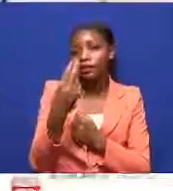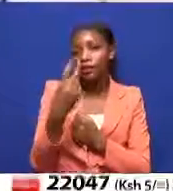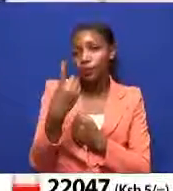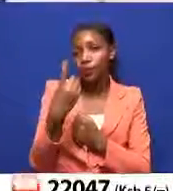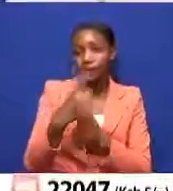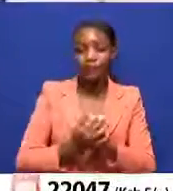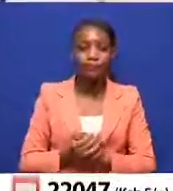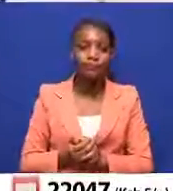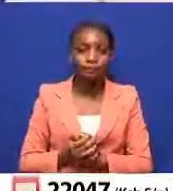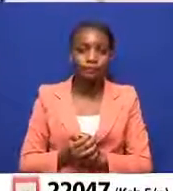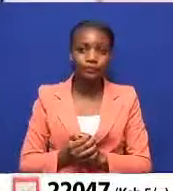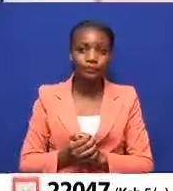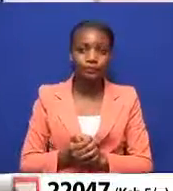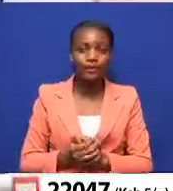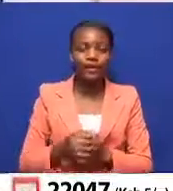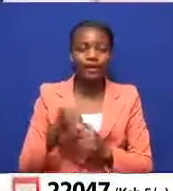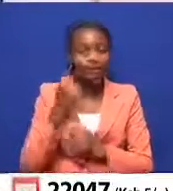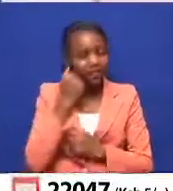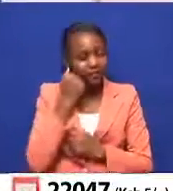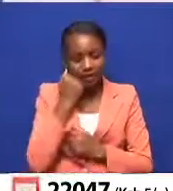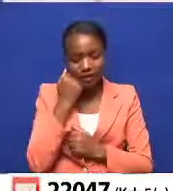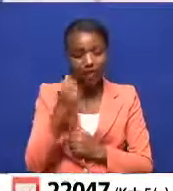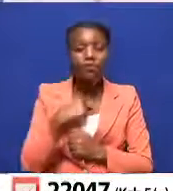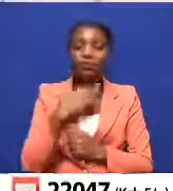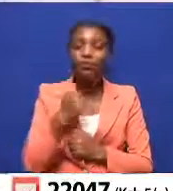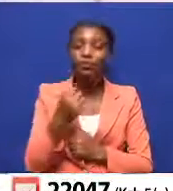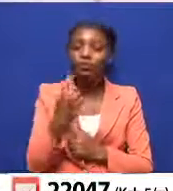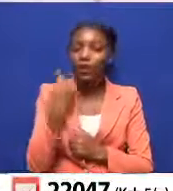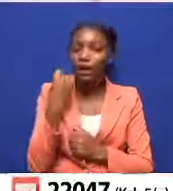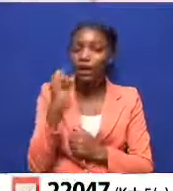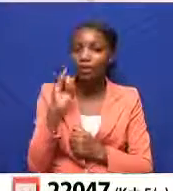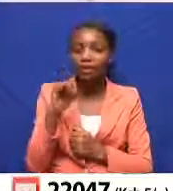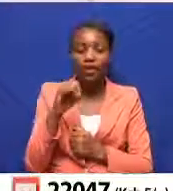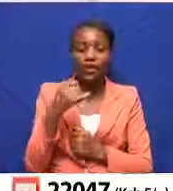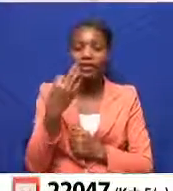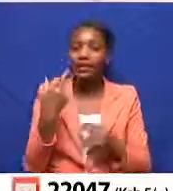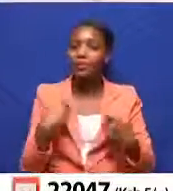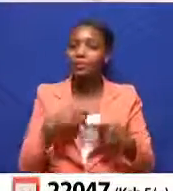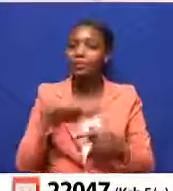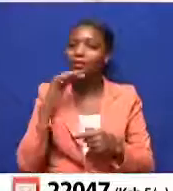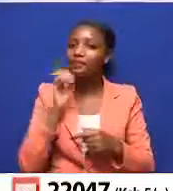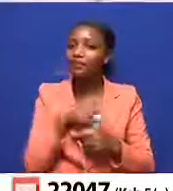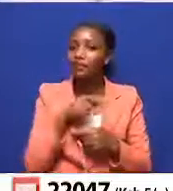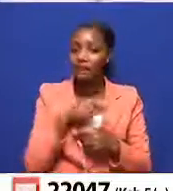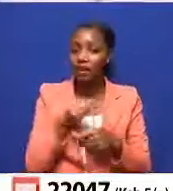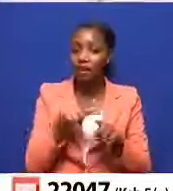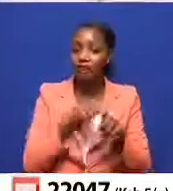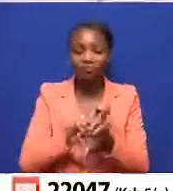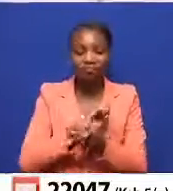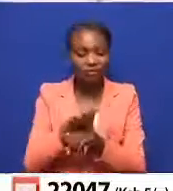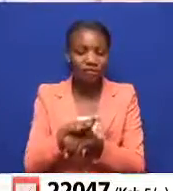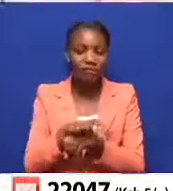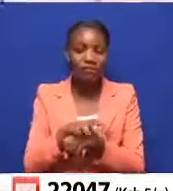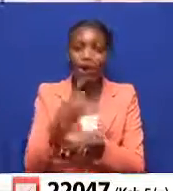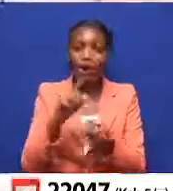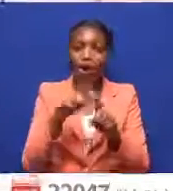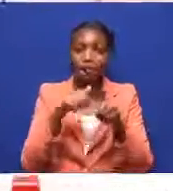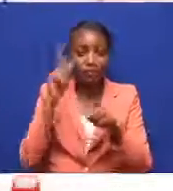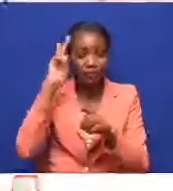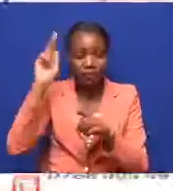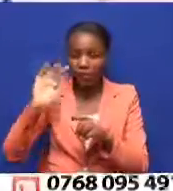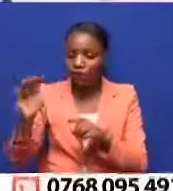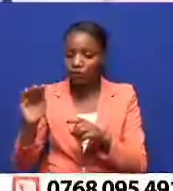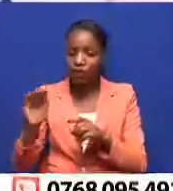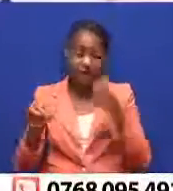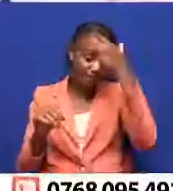421. On a sad note, however, we have lost 3 people from the disease, one of them in Kiambu County,